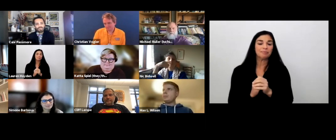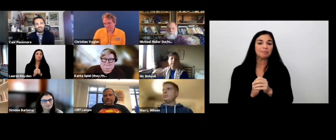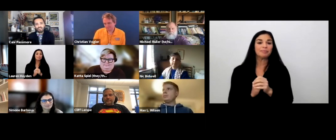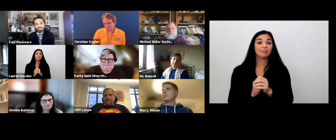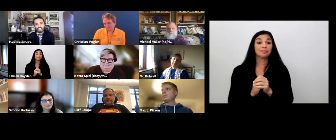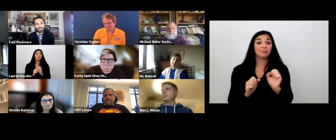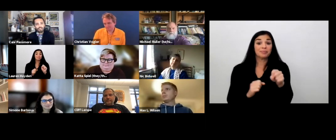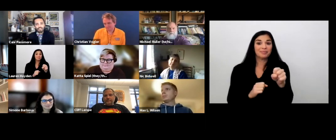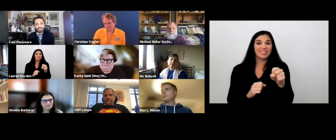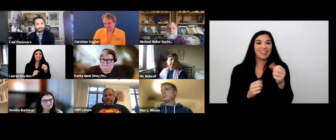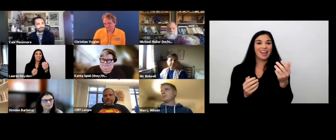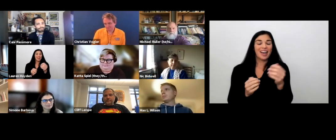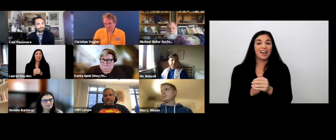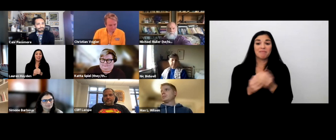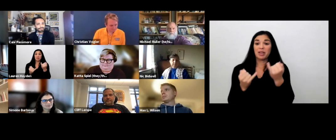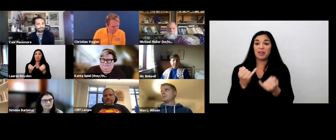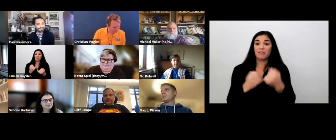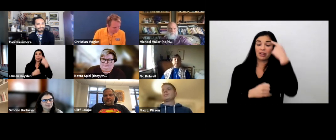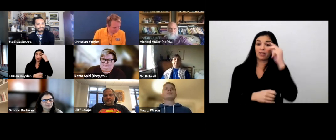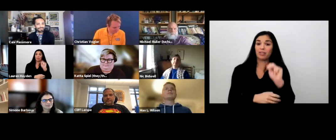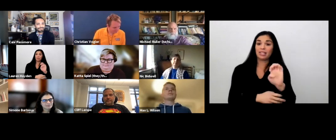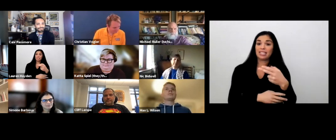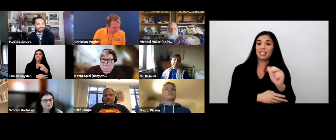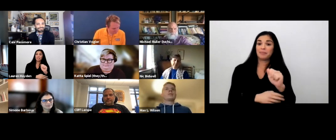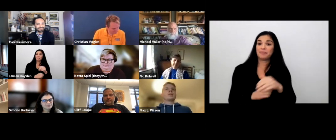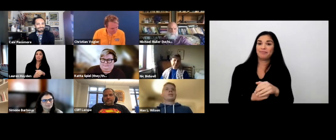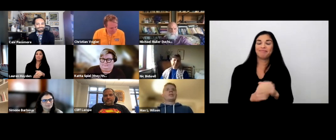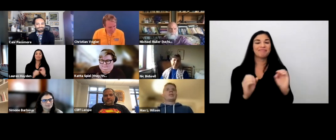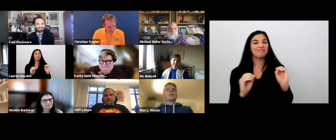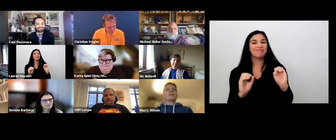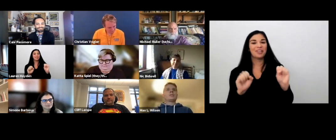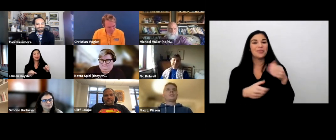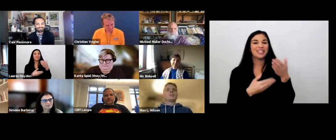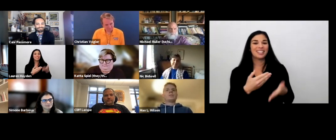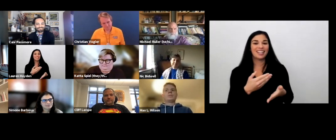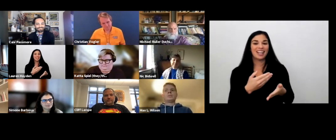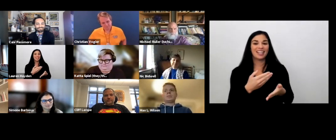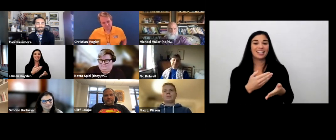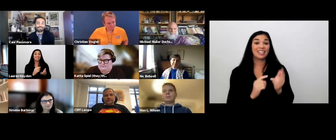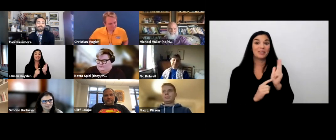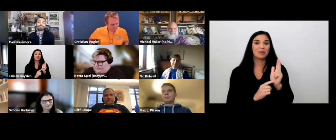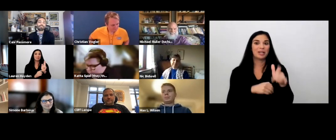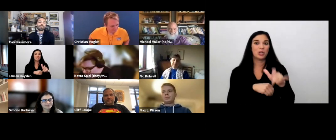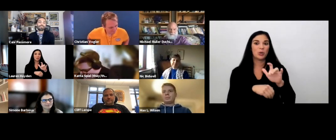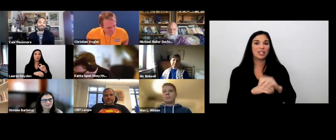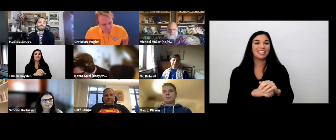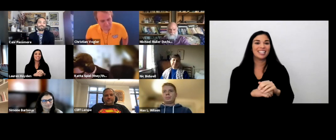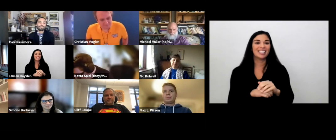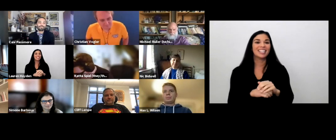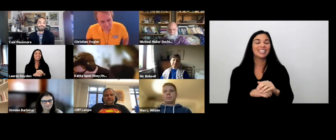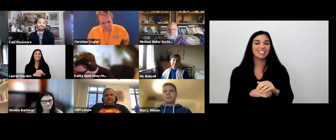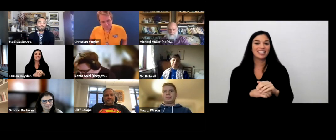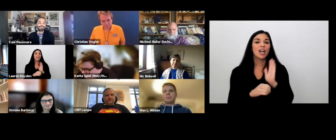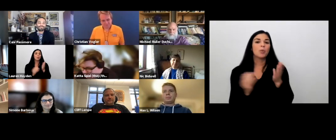Yeah, Neha, any final thoughts? Nope, we can end 3 minutes early, or we'll be here, but